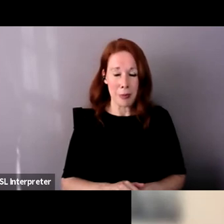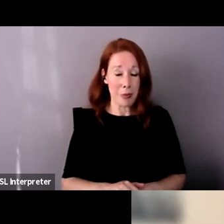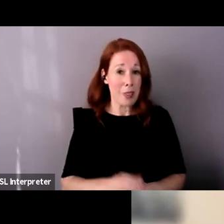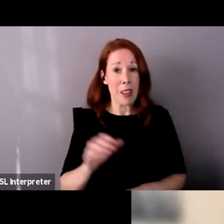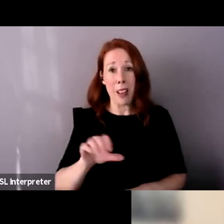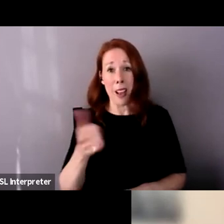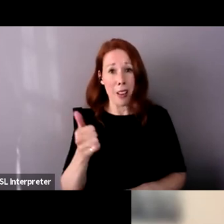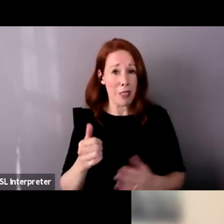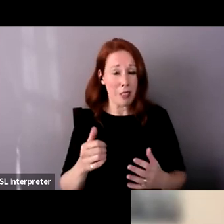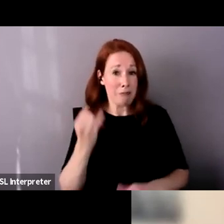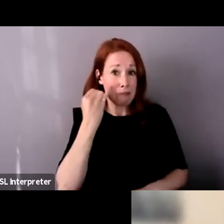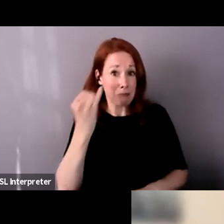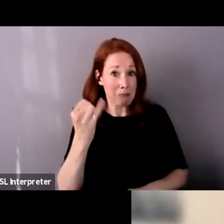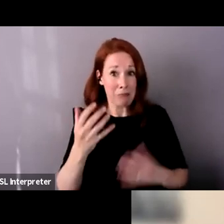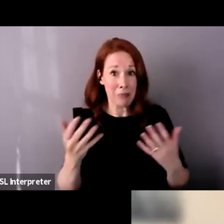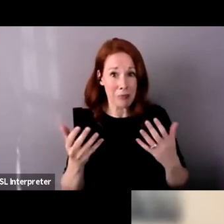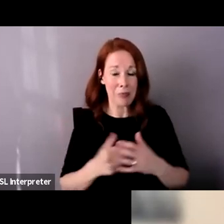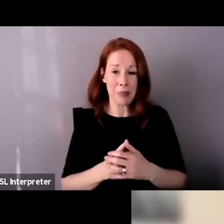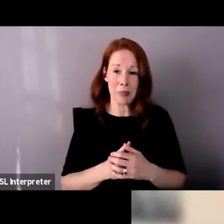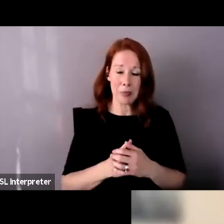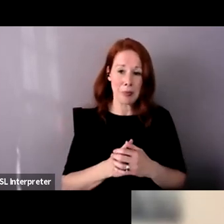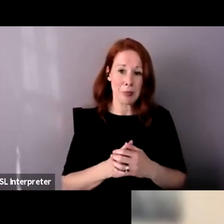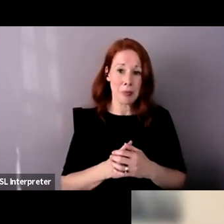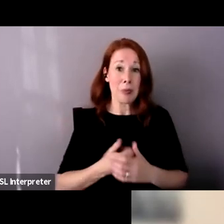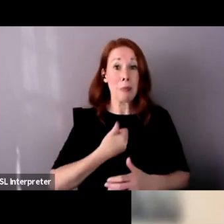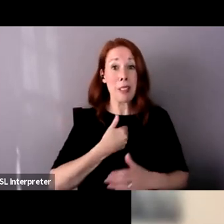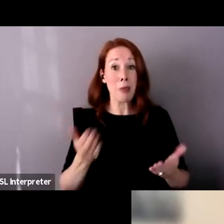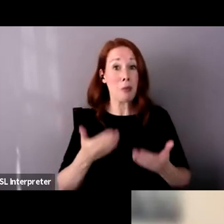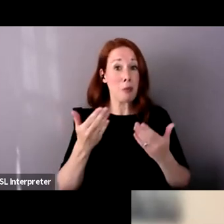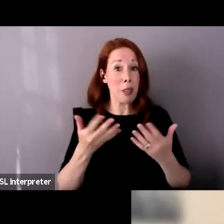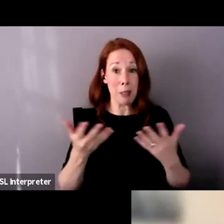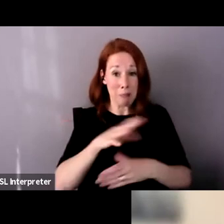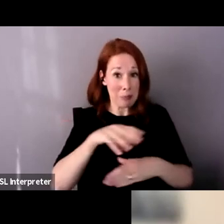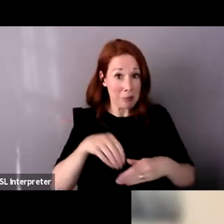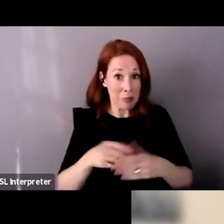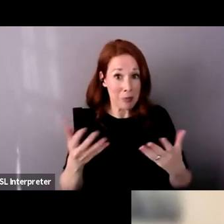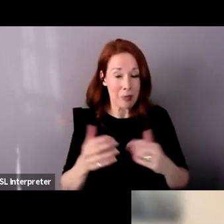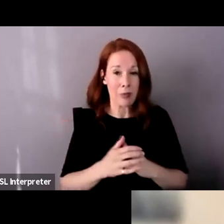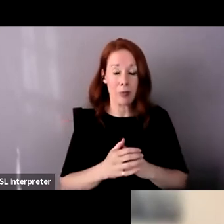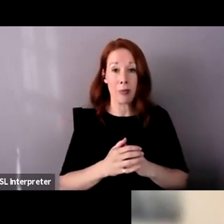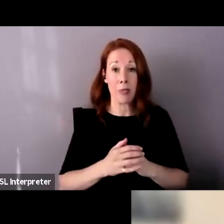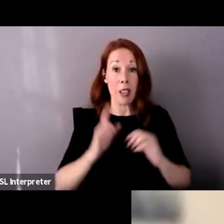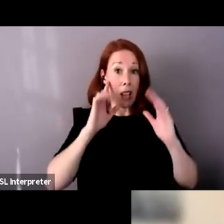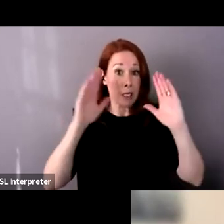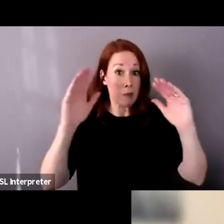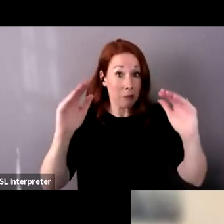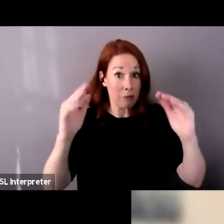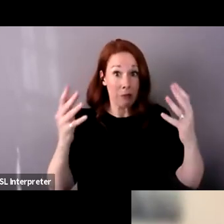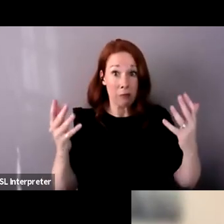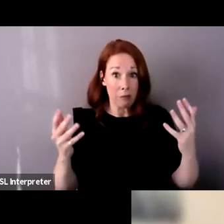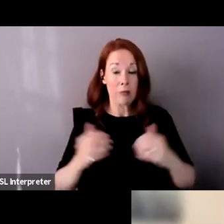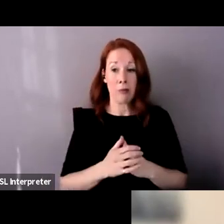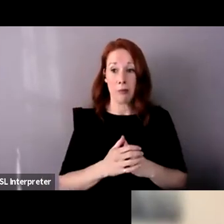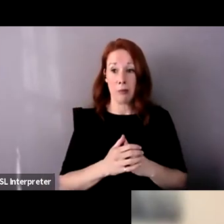straight to the point, some tips. Some things I recommend you include are the expectations of, you know,